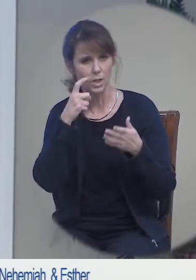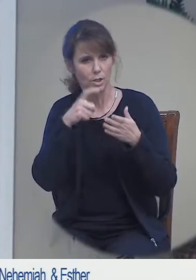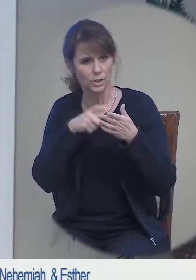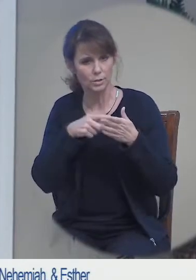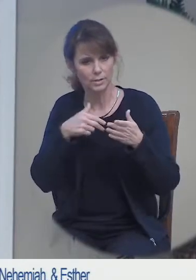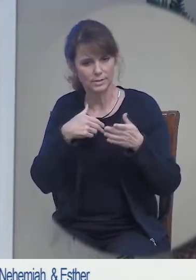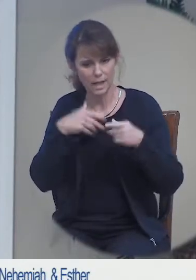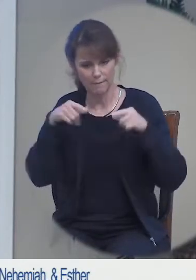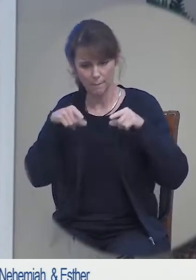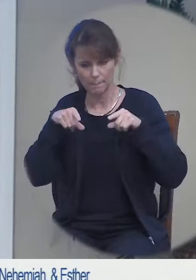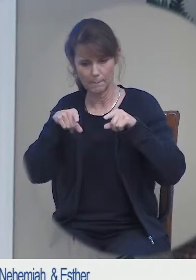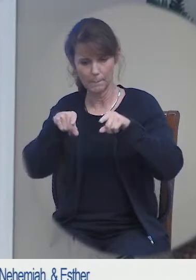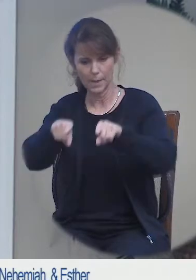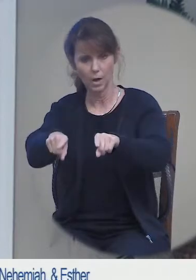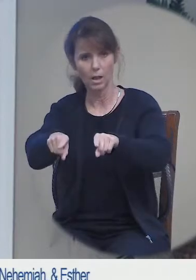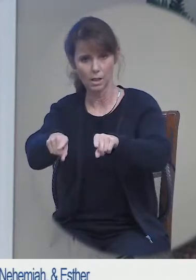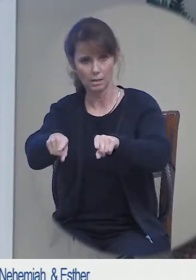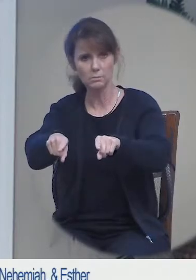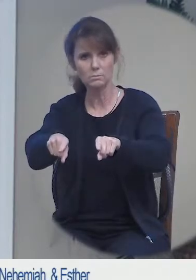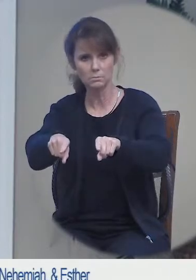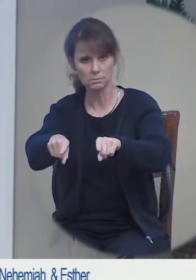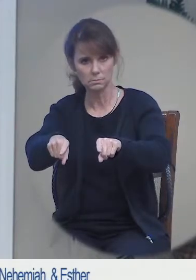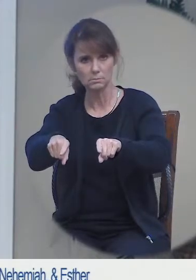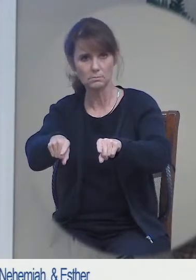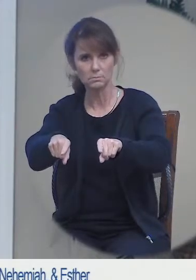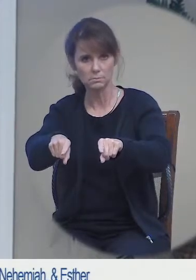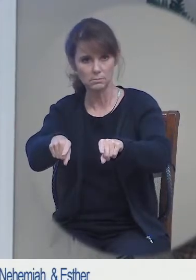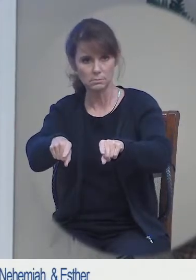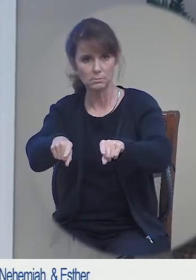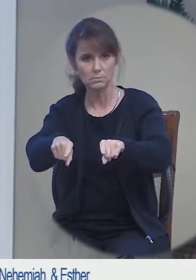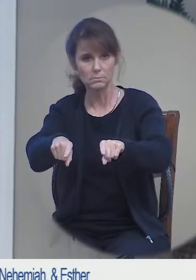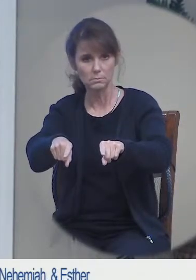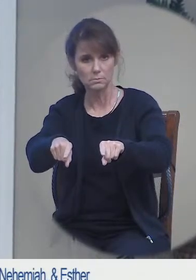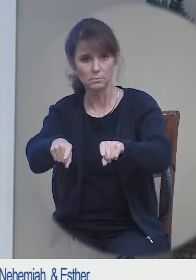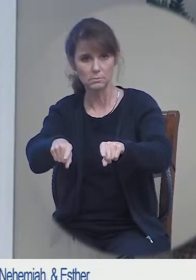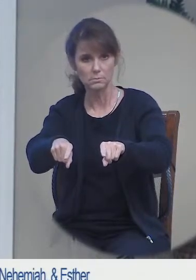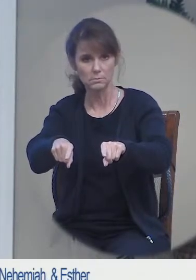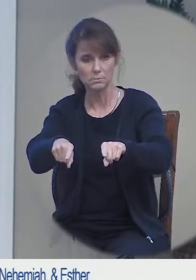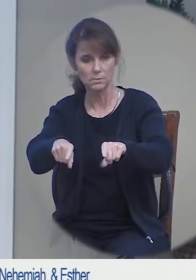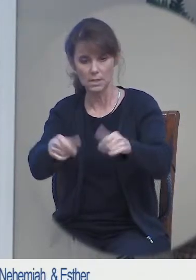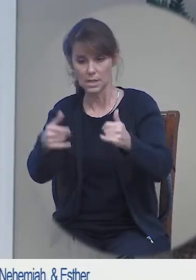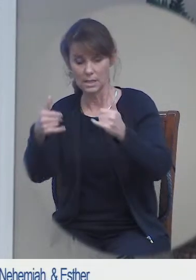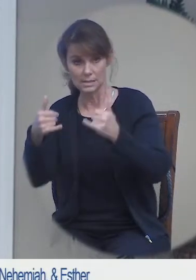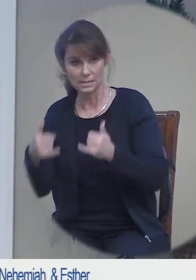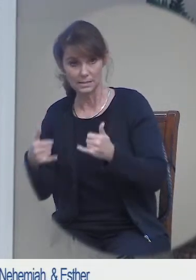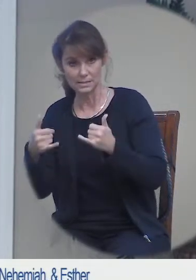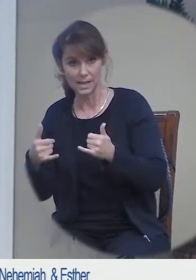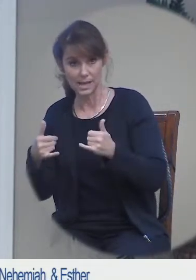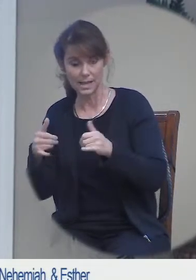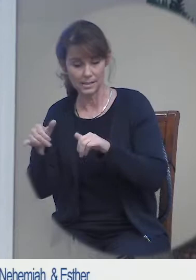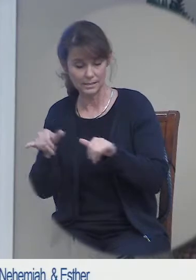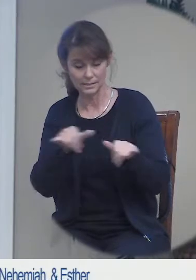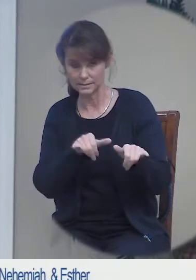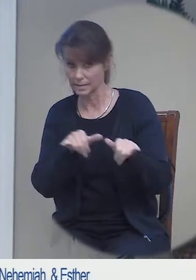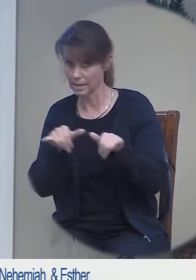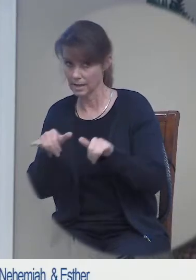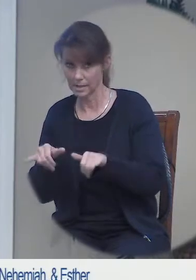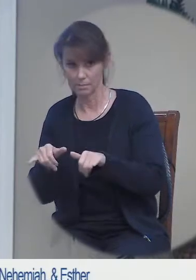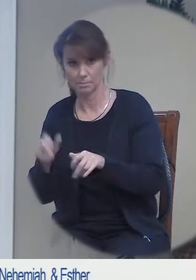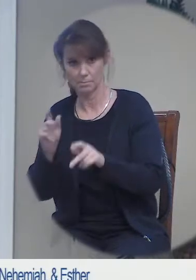consistent picture of whenever people are engaged in the work of God, they're going to face